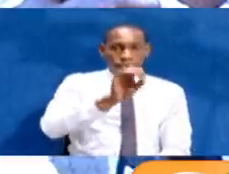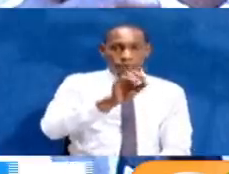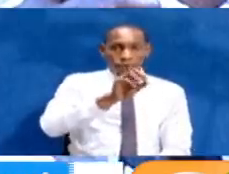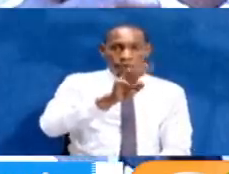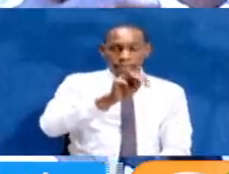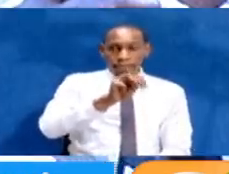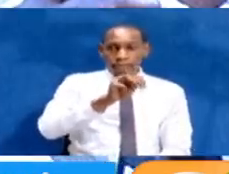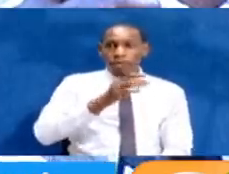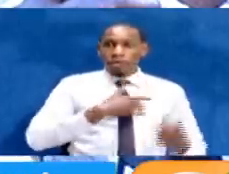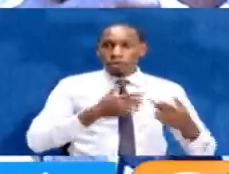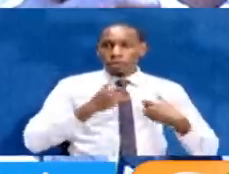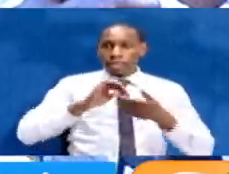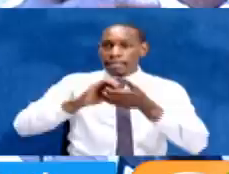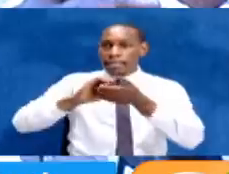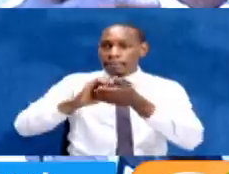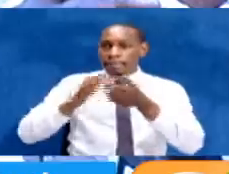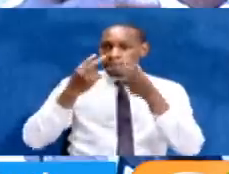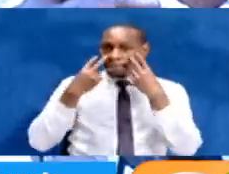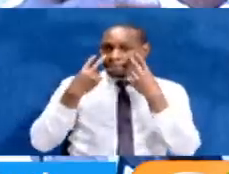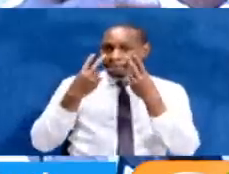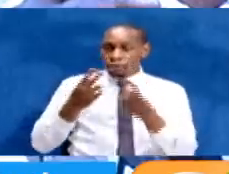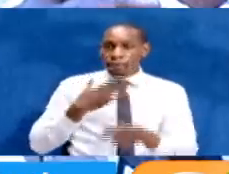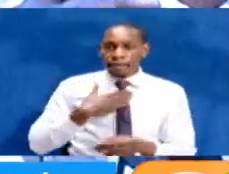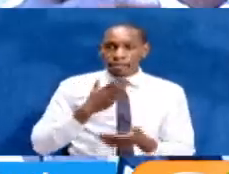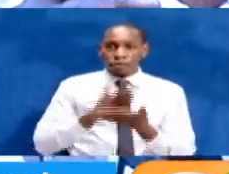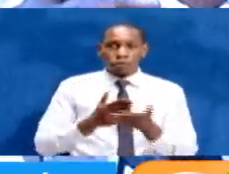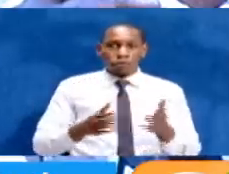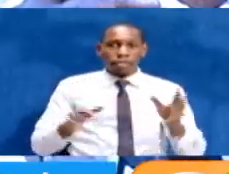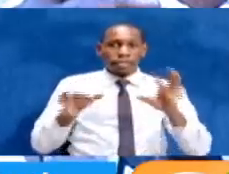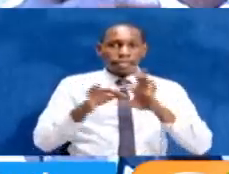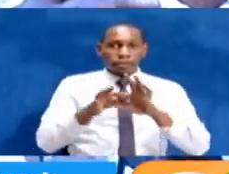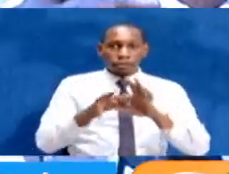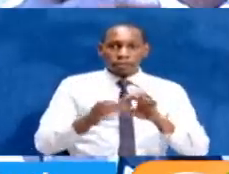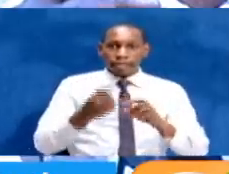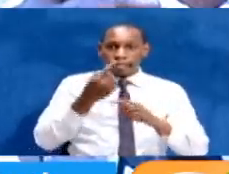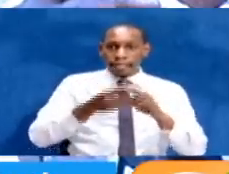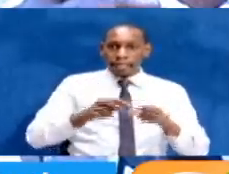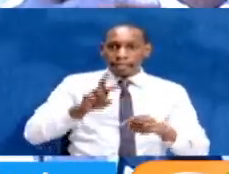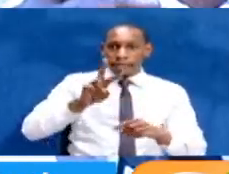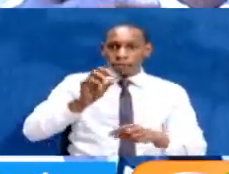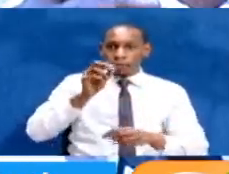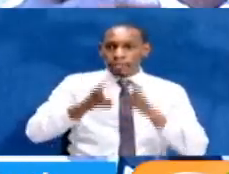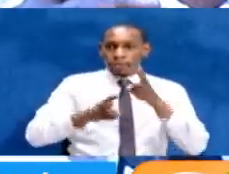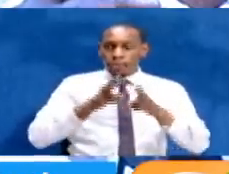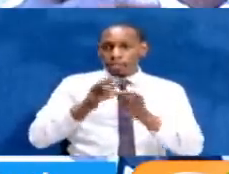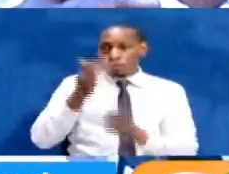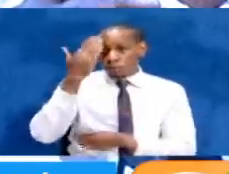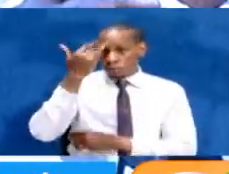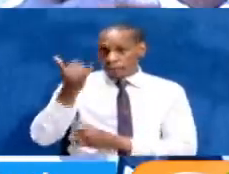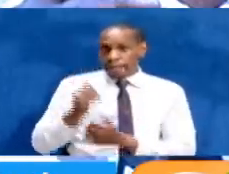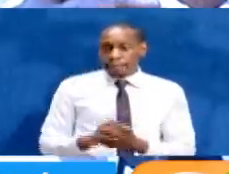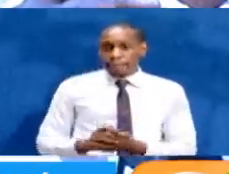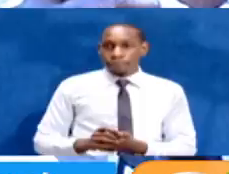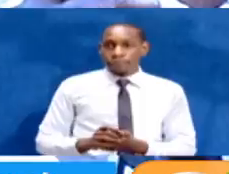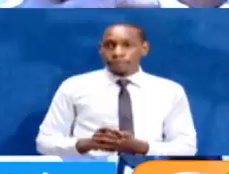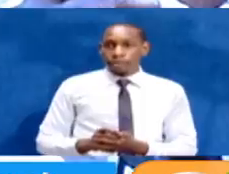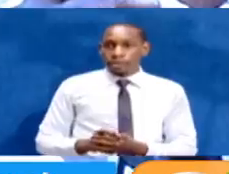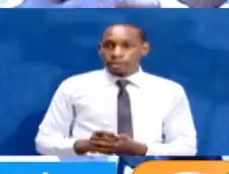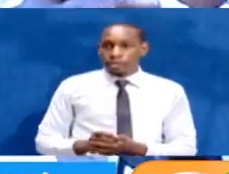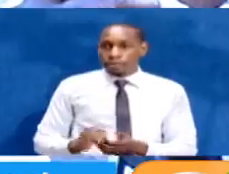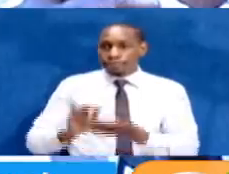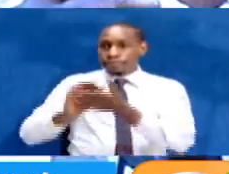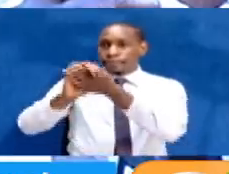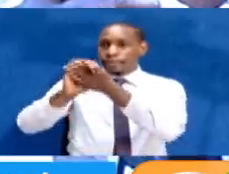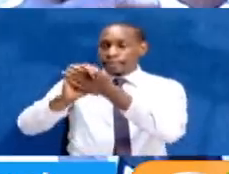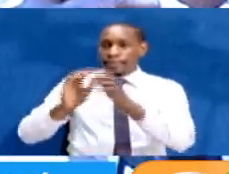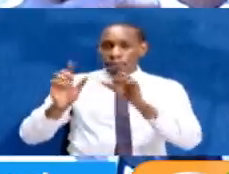about the handshake, in my view, have everything to do with the 2022. Because the handshake, and